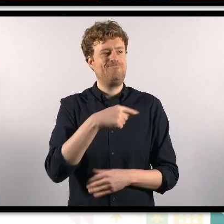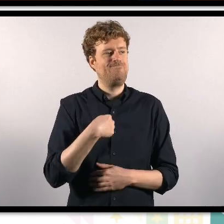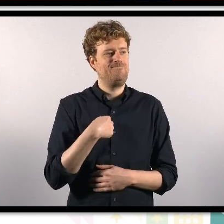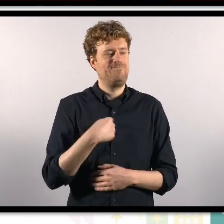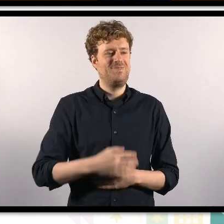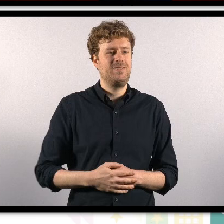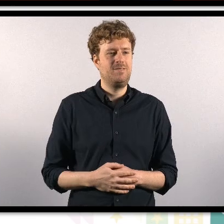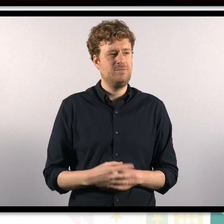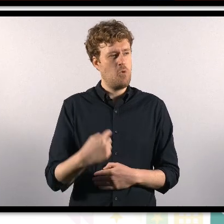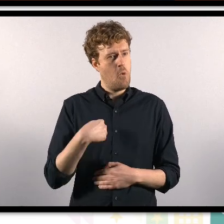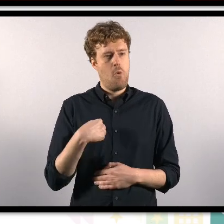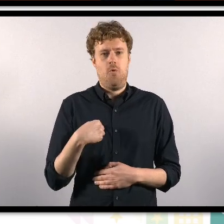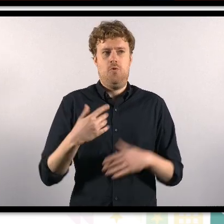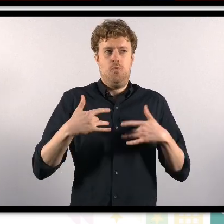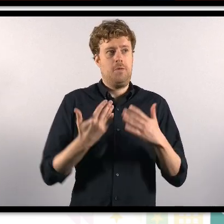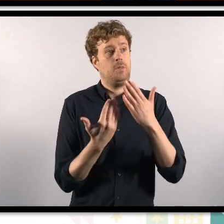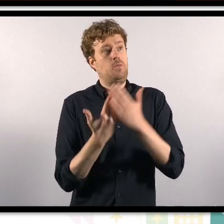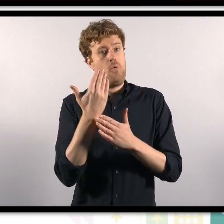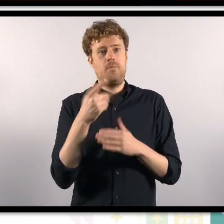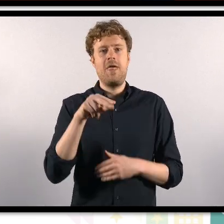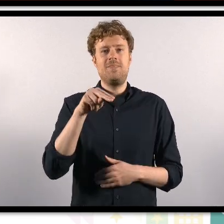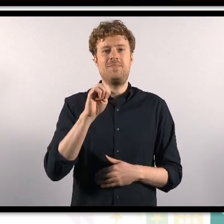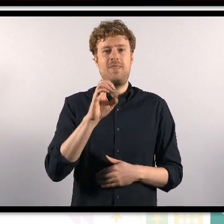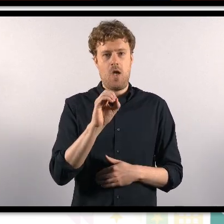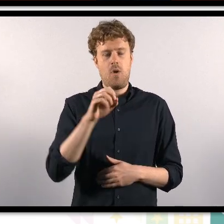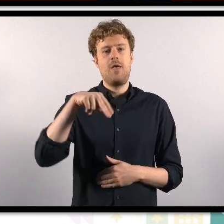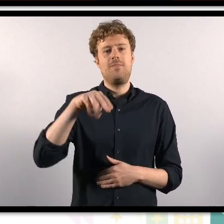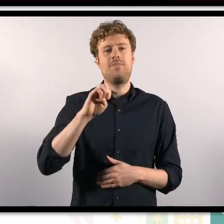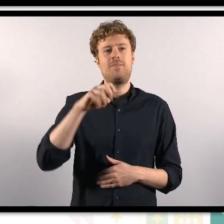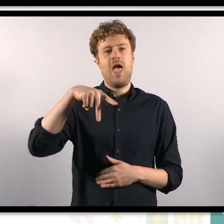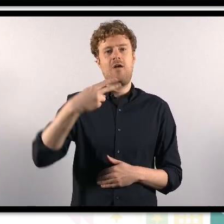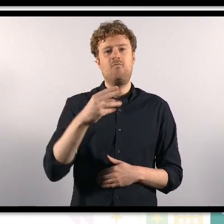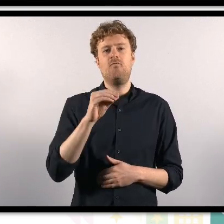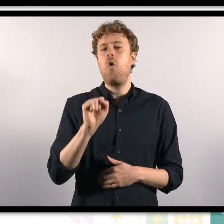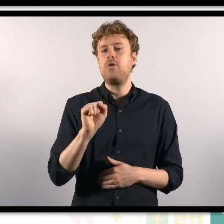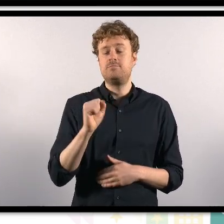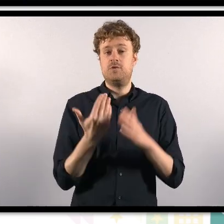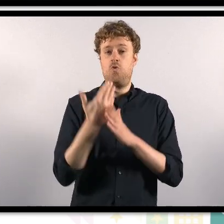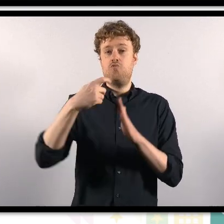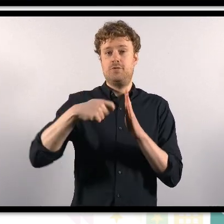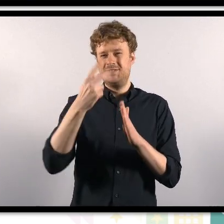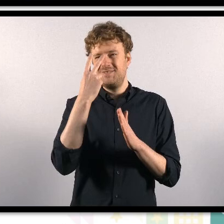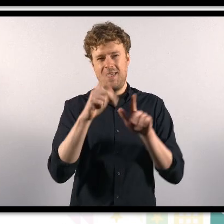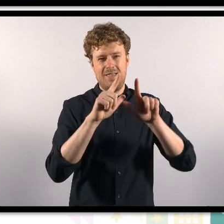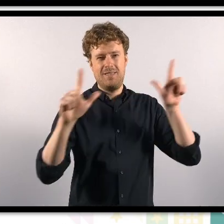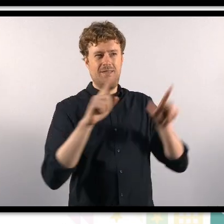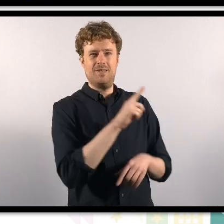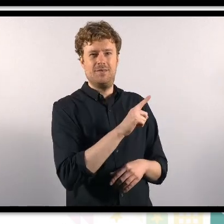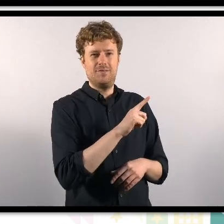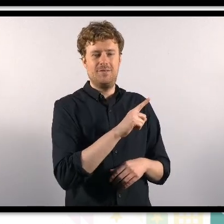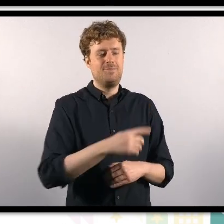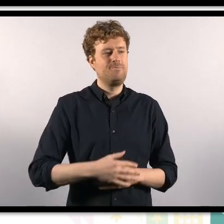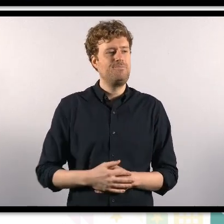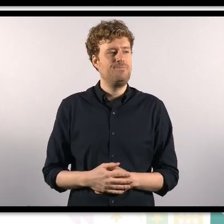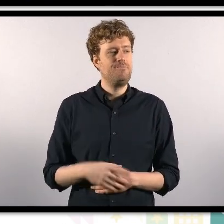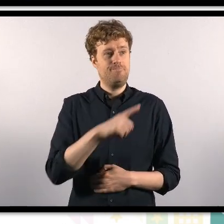initiative that is hosted now in the Linux Foundation here in Europe. So why did